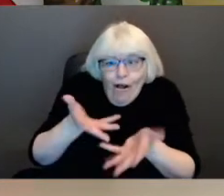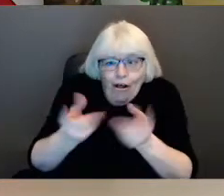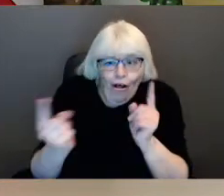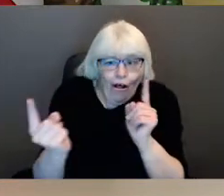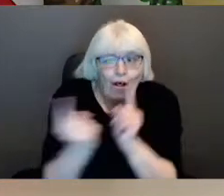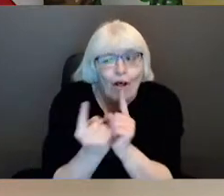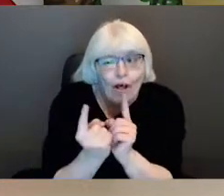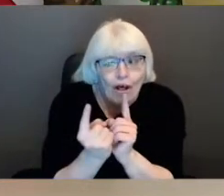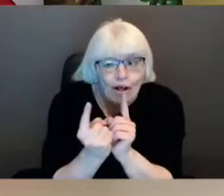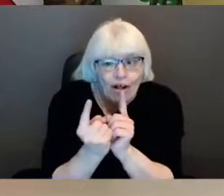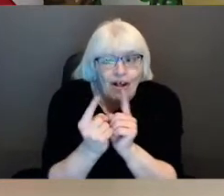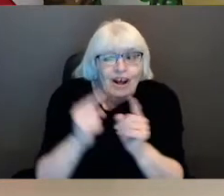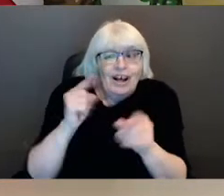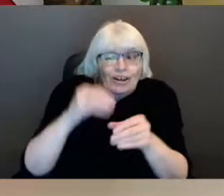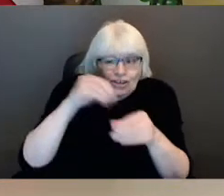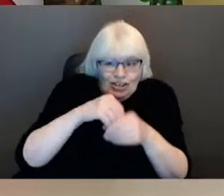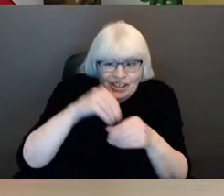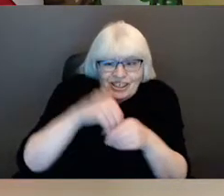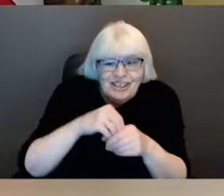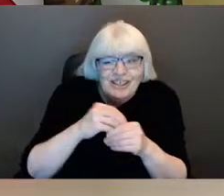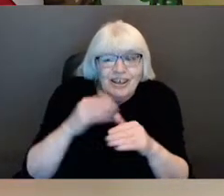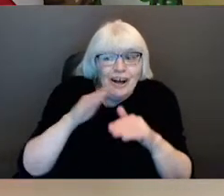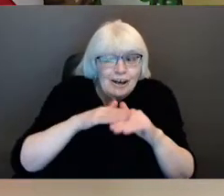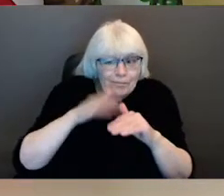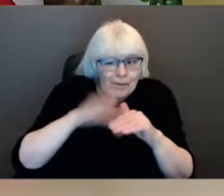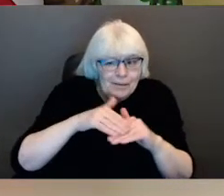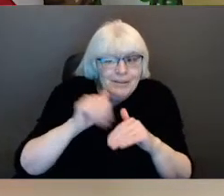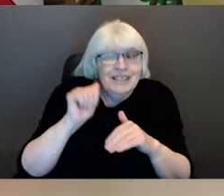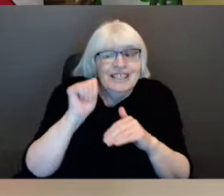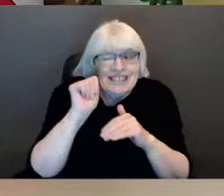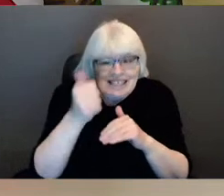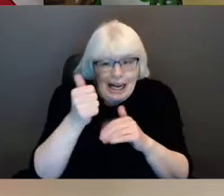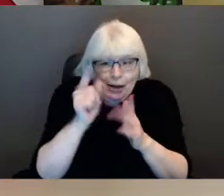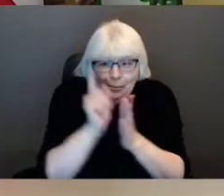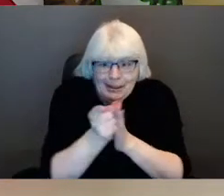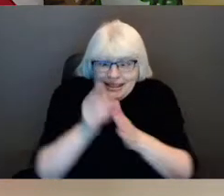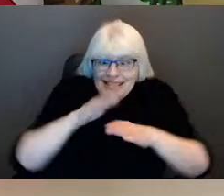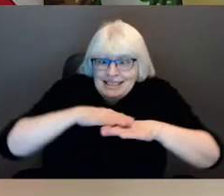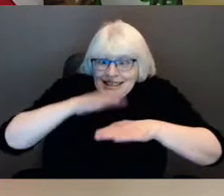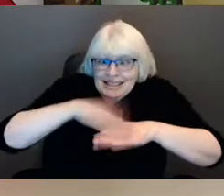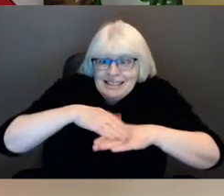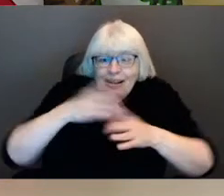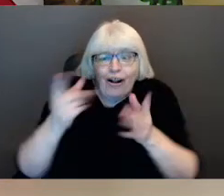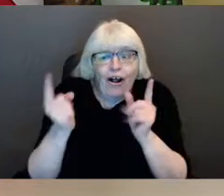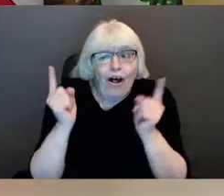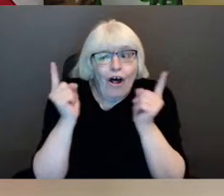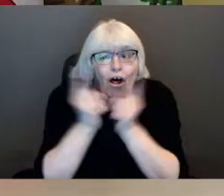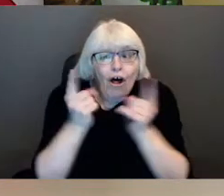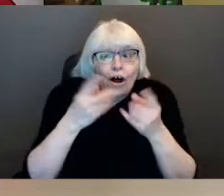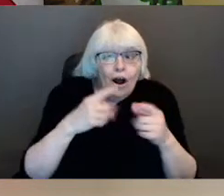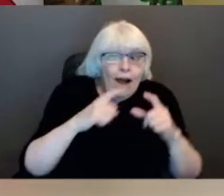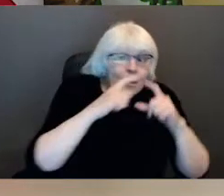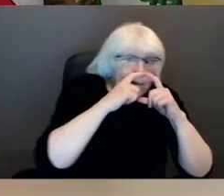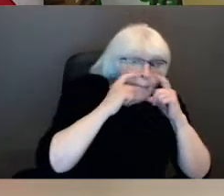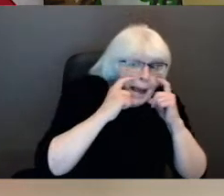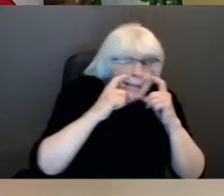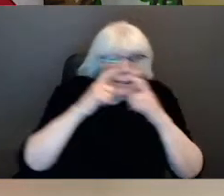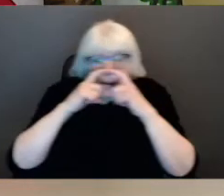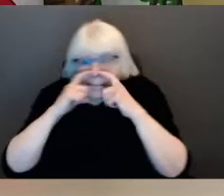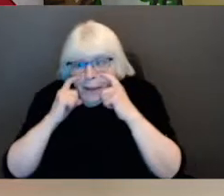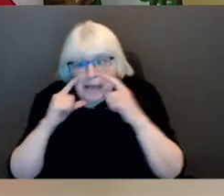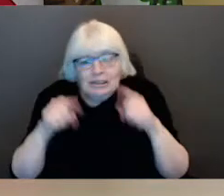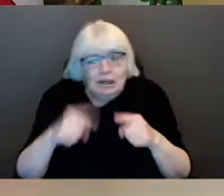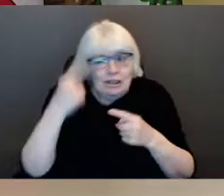over a 24-hour period. If both individuals wore a mask during the interaction, it is not considered a close contact